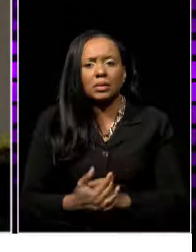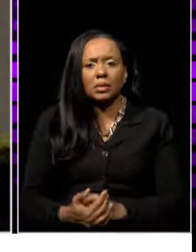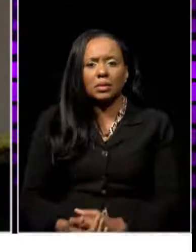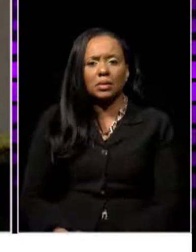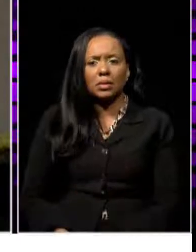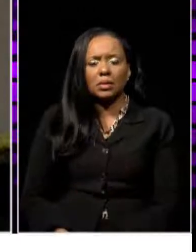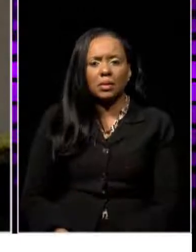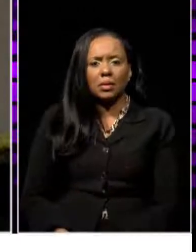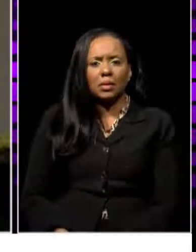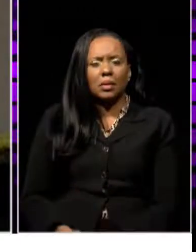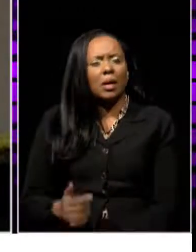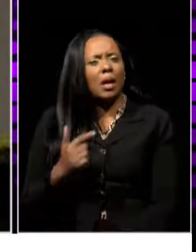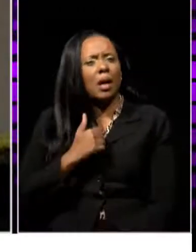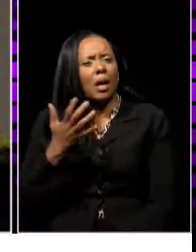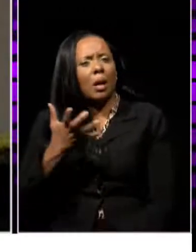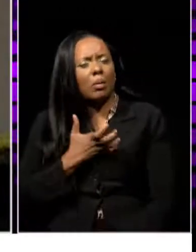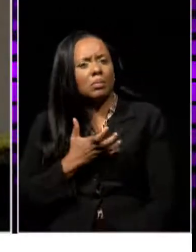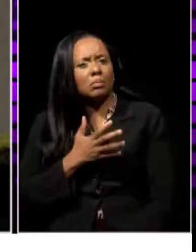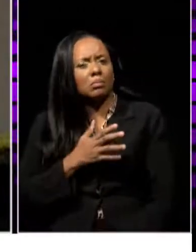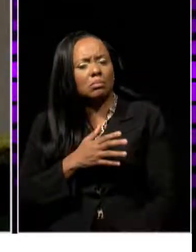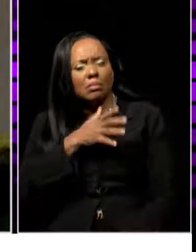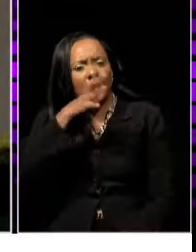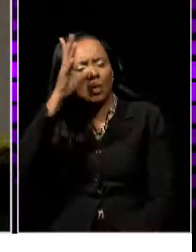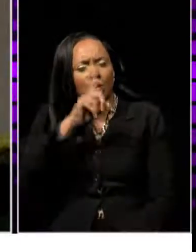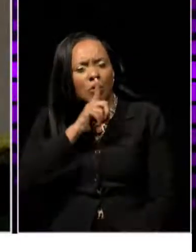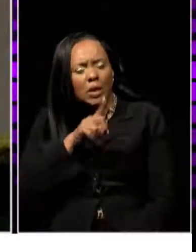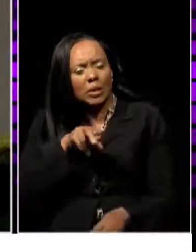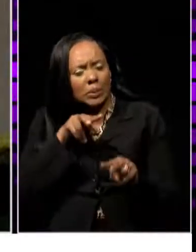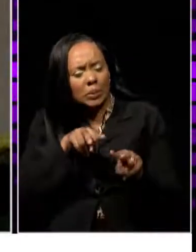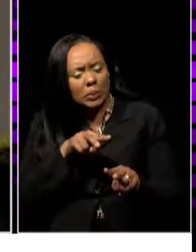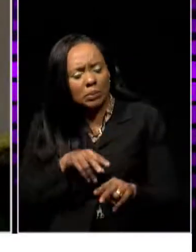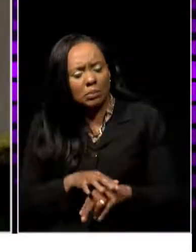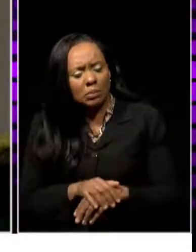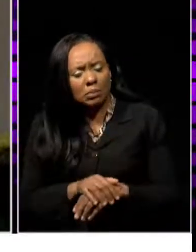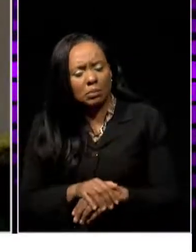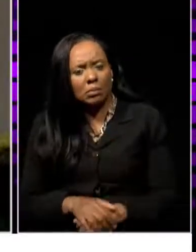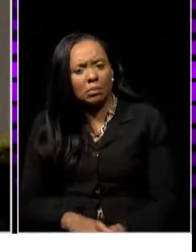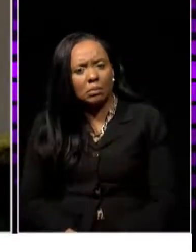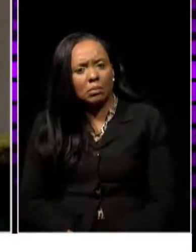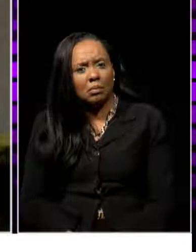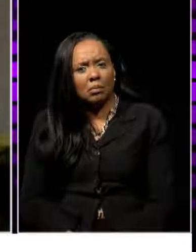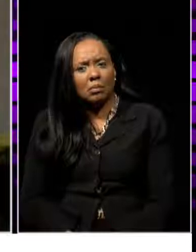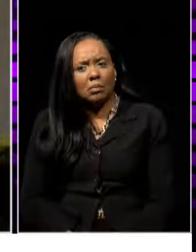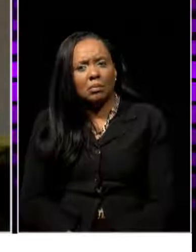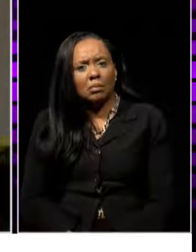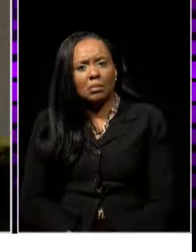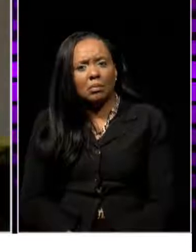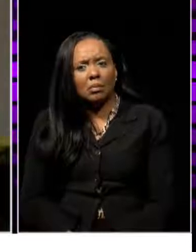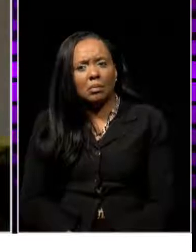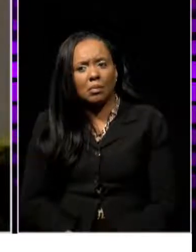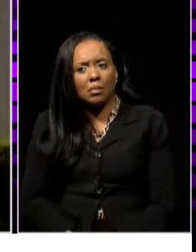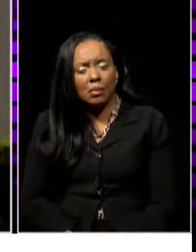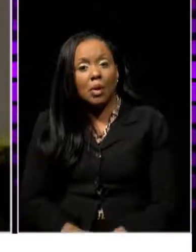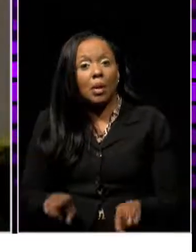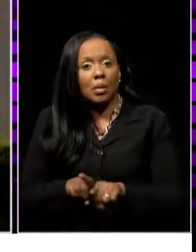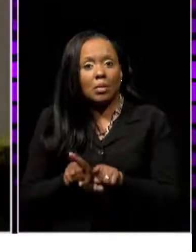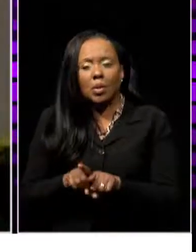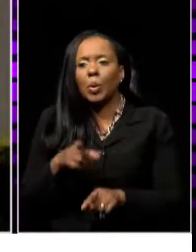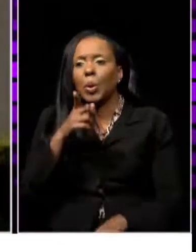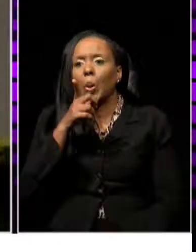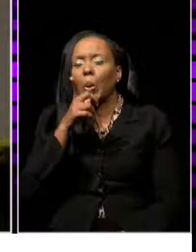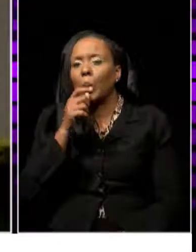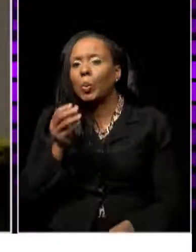have discernment about who gives your child those lessons, right?